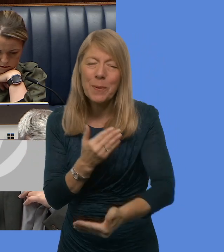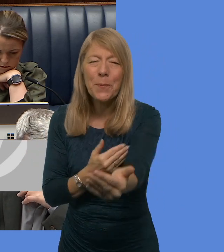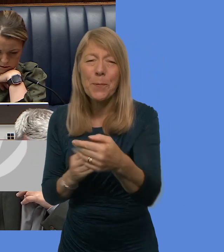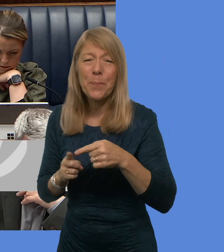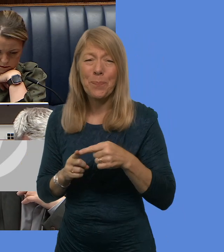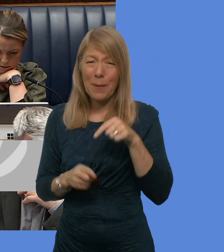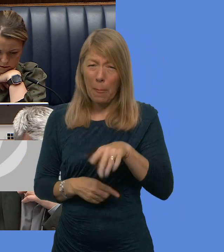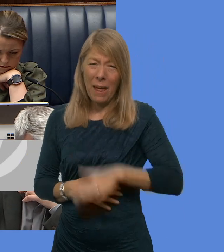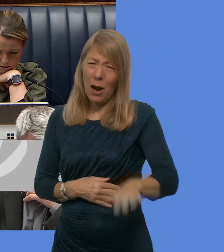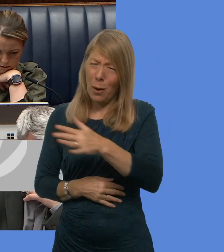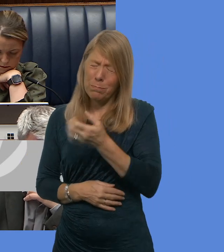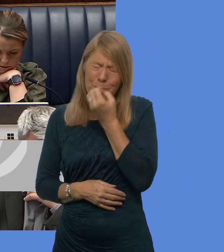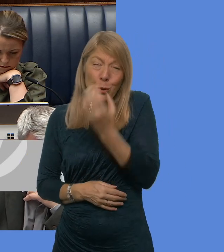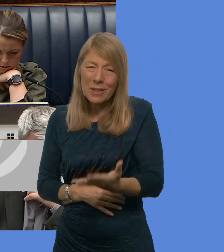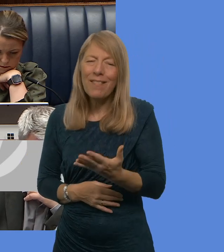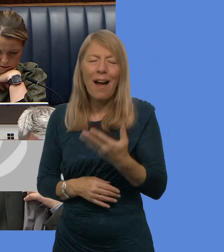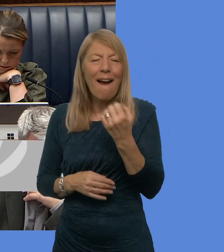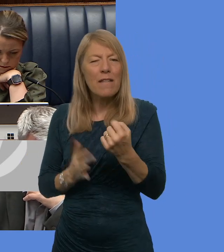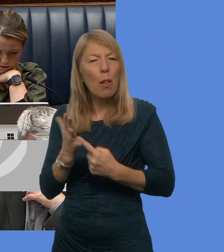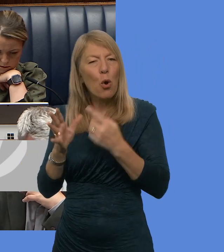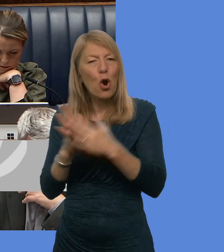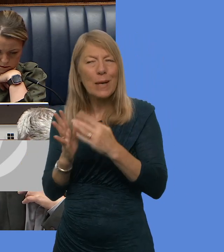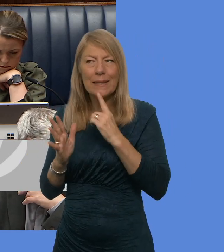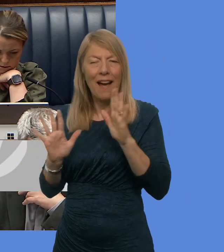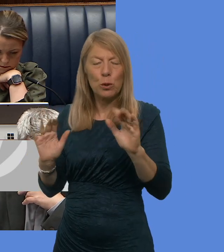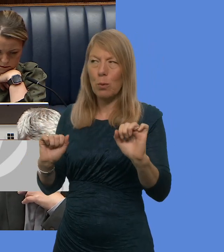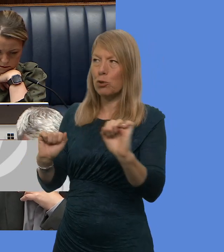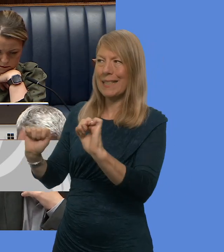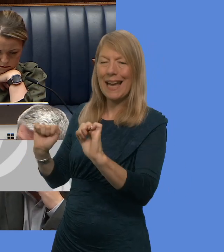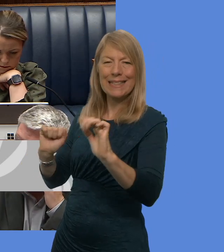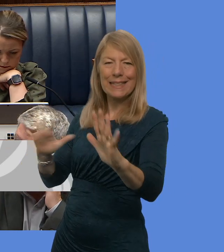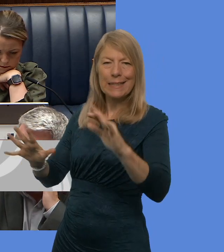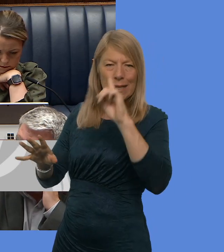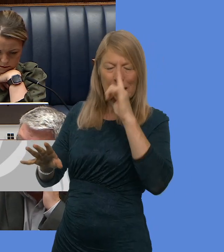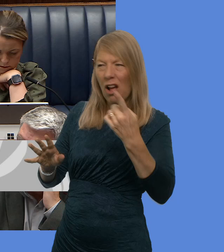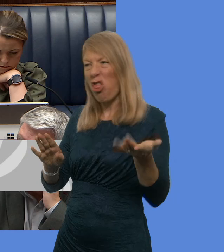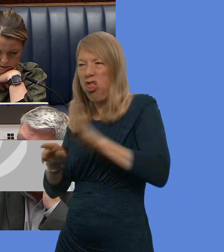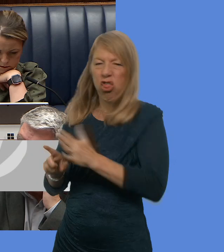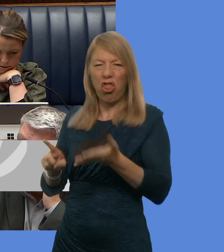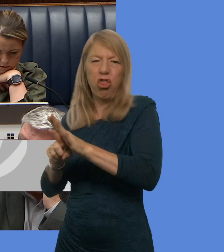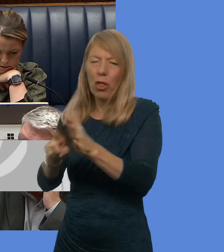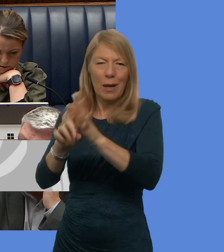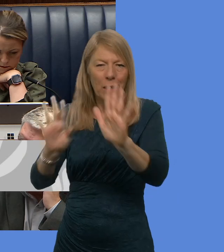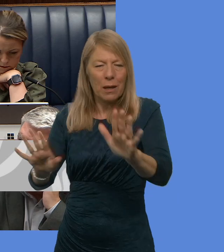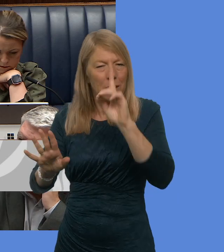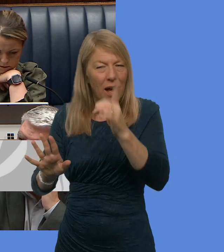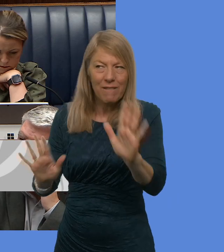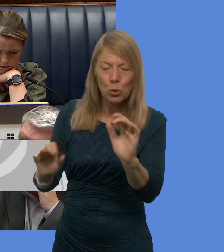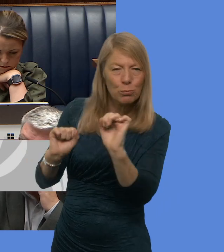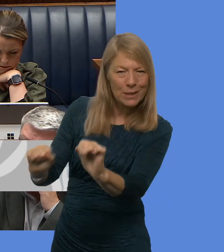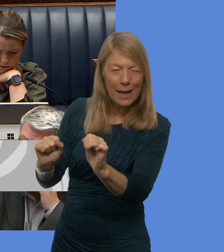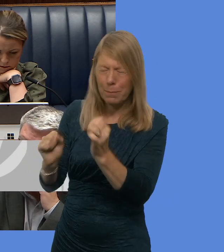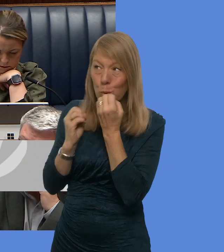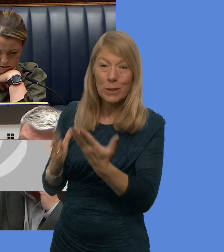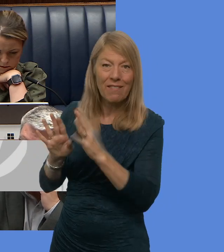several environmental designations that restricts the work that can be undertaken. My department, DERA, Forest Service and EA the